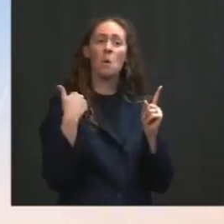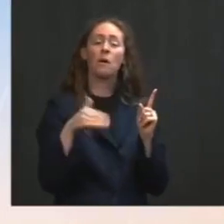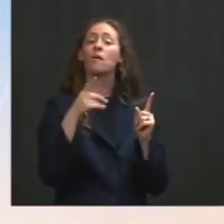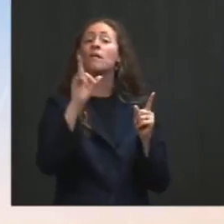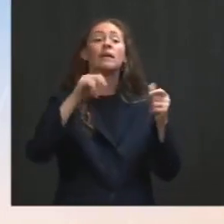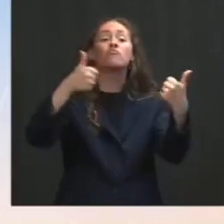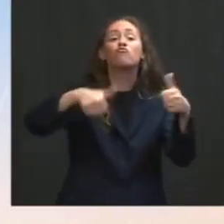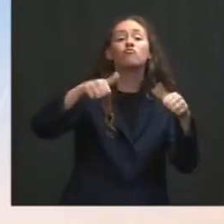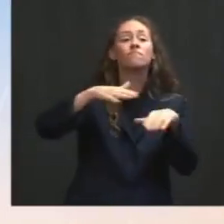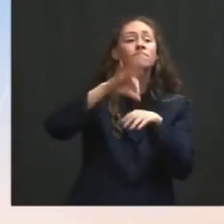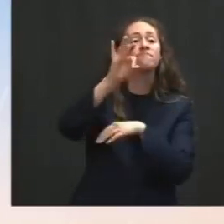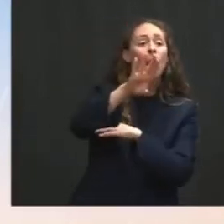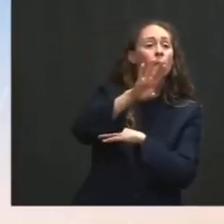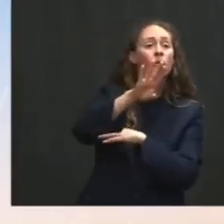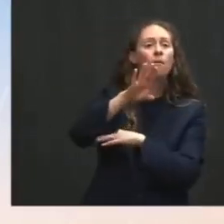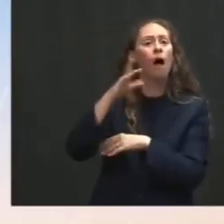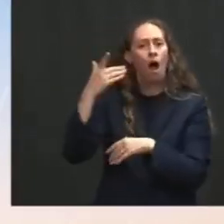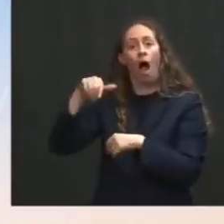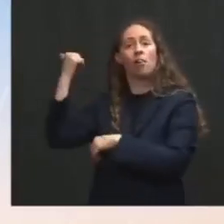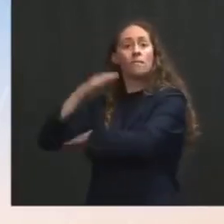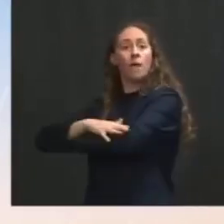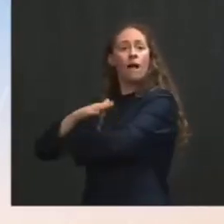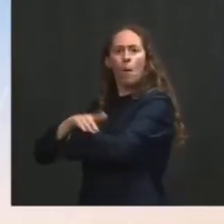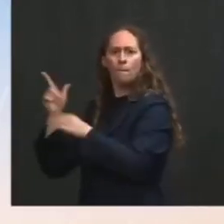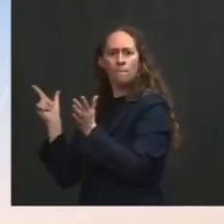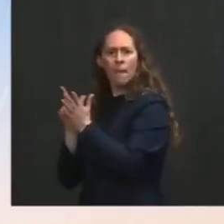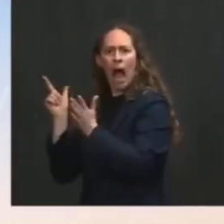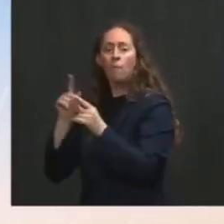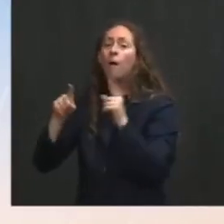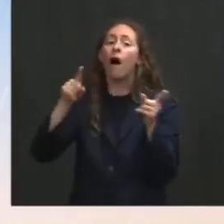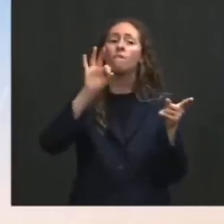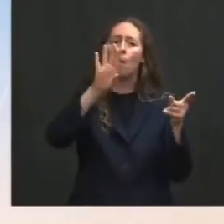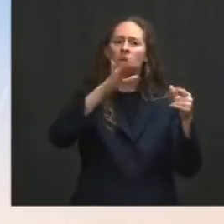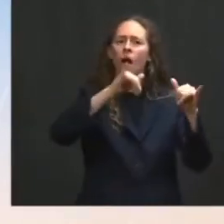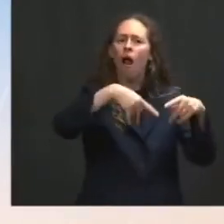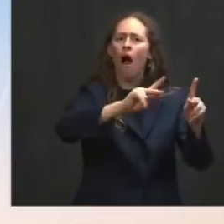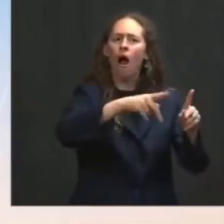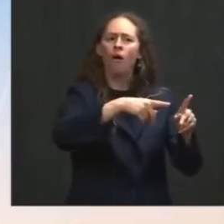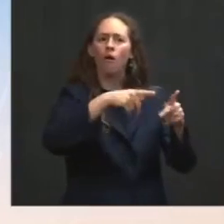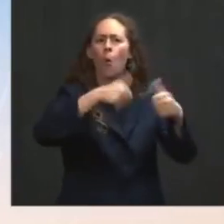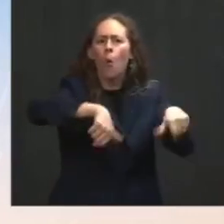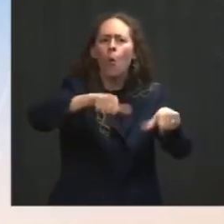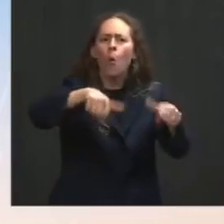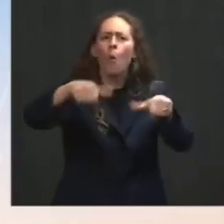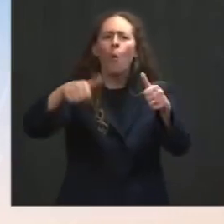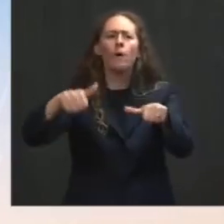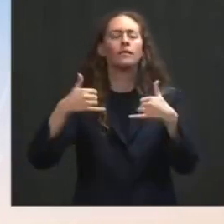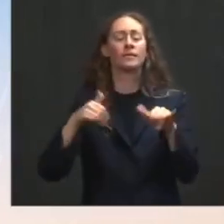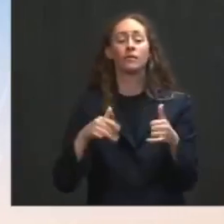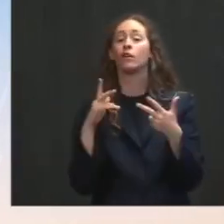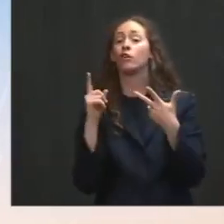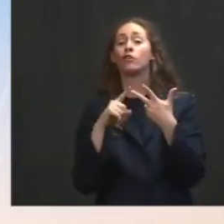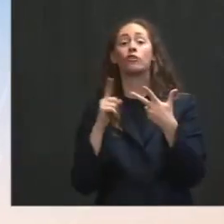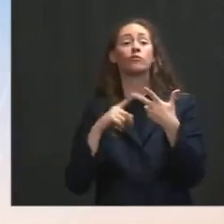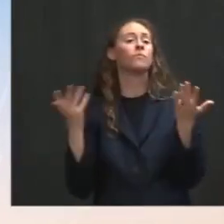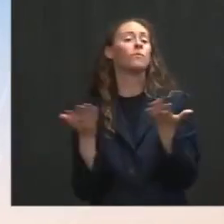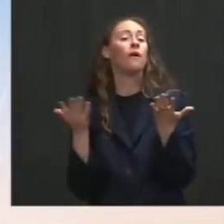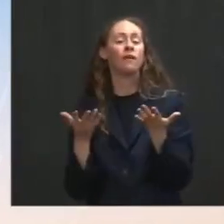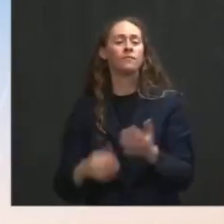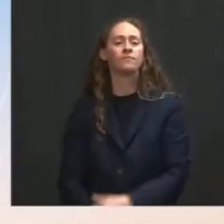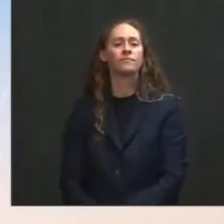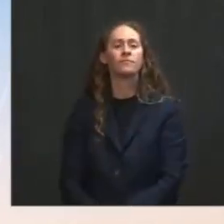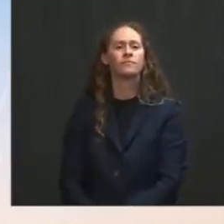other platforms, including Facebook, ones that Facebook owns. Third, it's important to take faster action against harmful posts. As you all